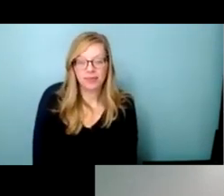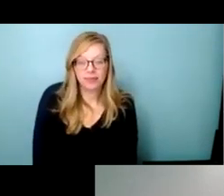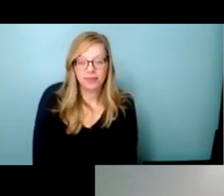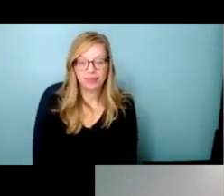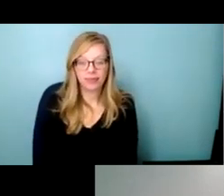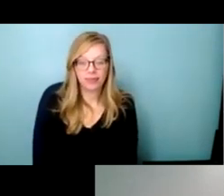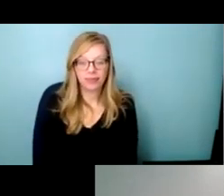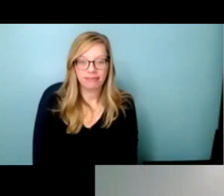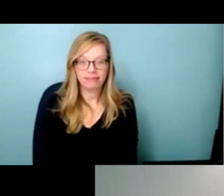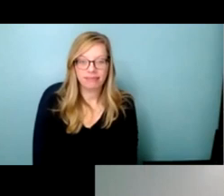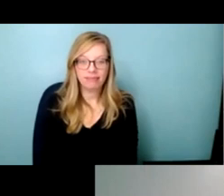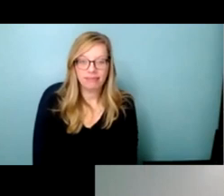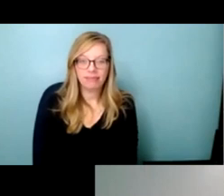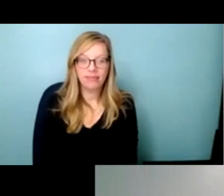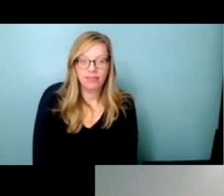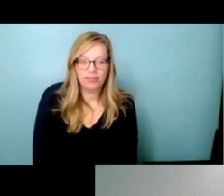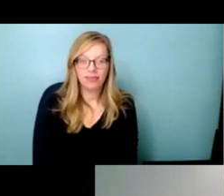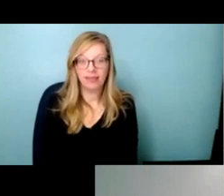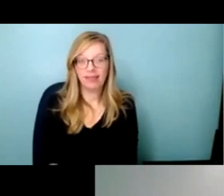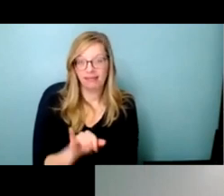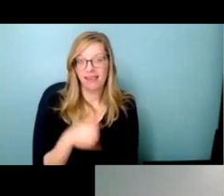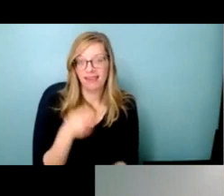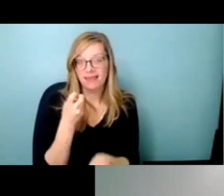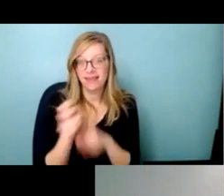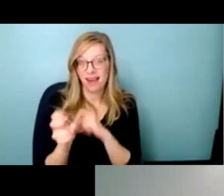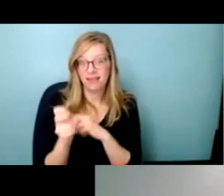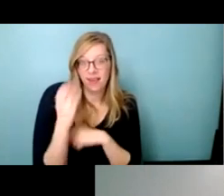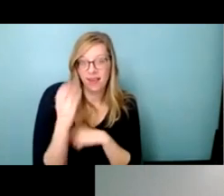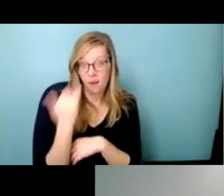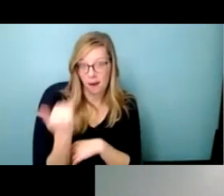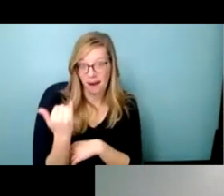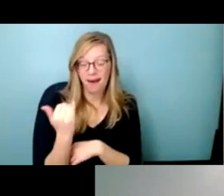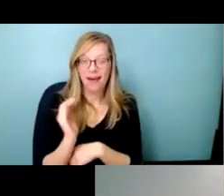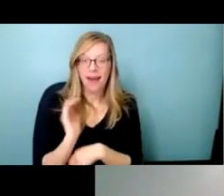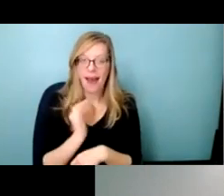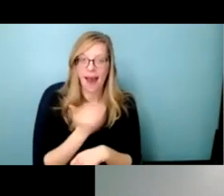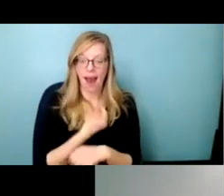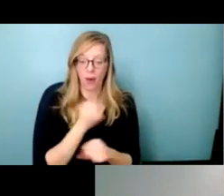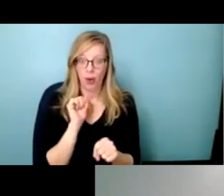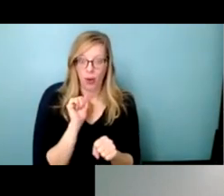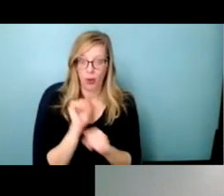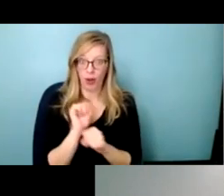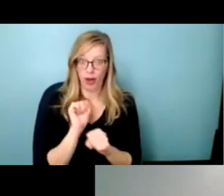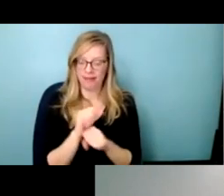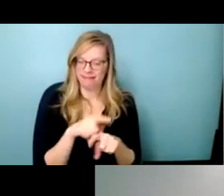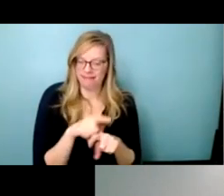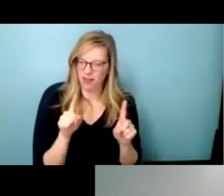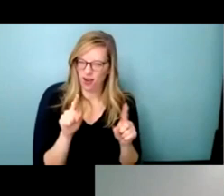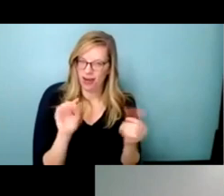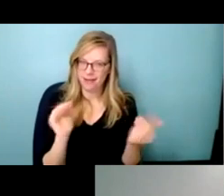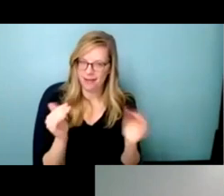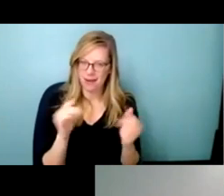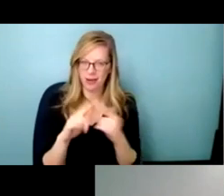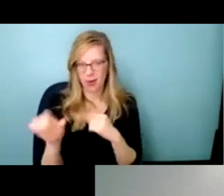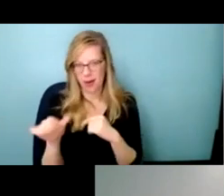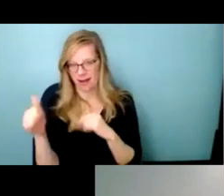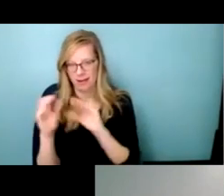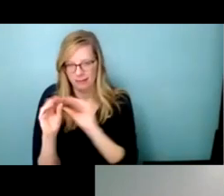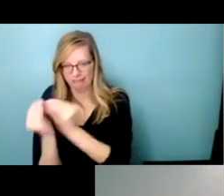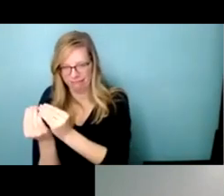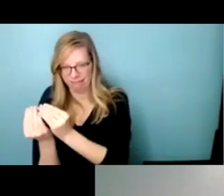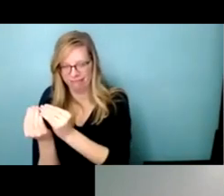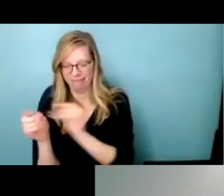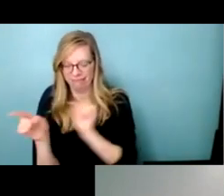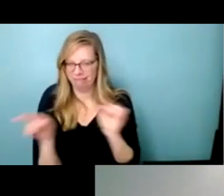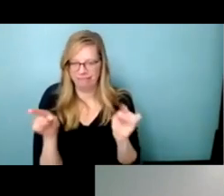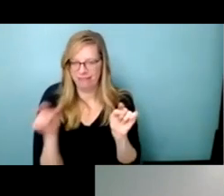So that's difficult because the work we do is different from other organizations in